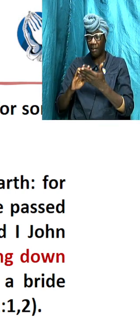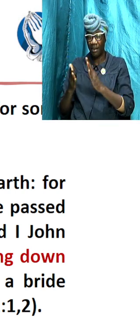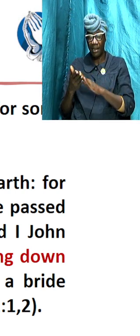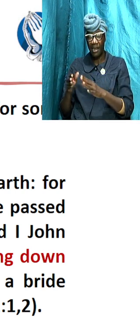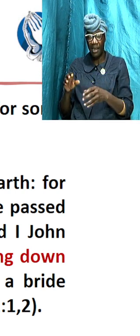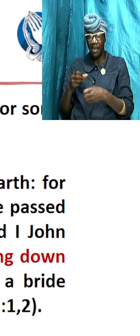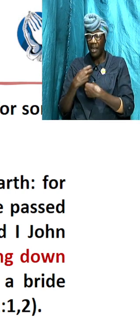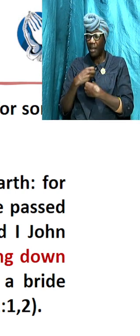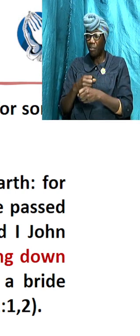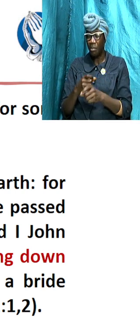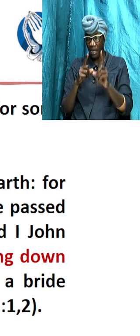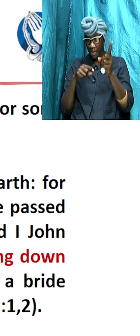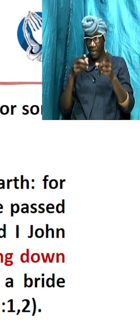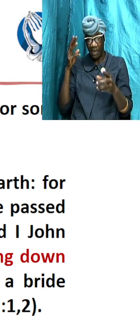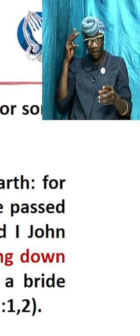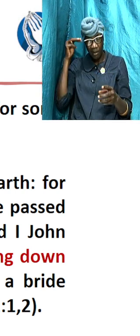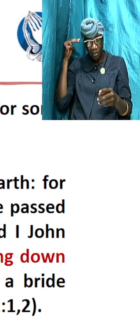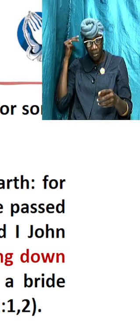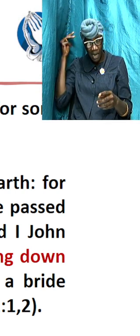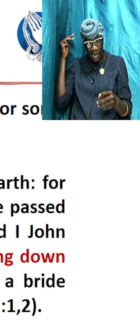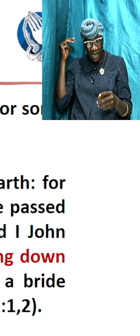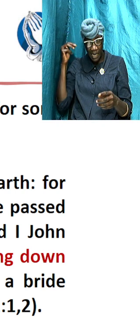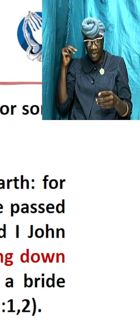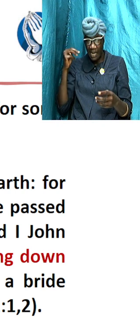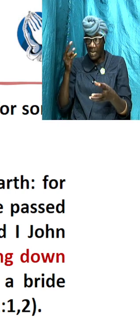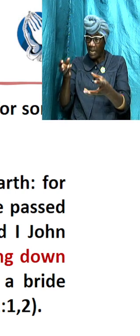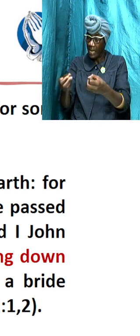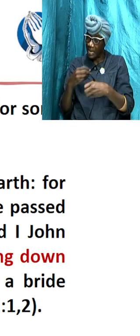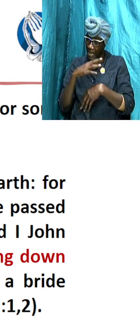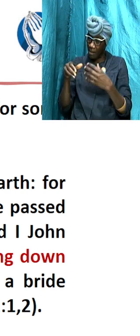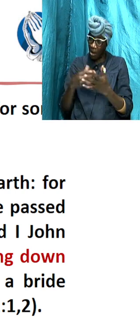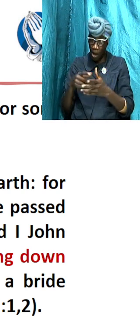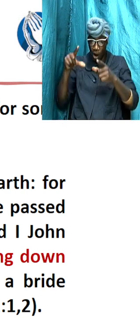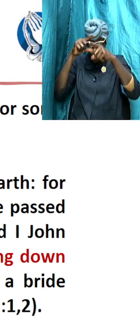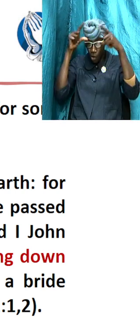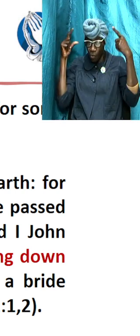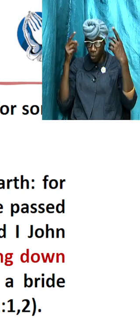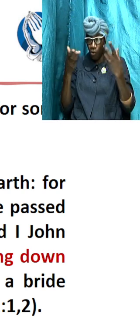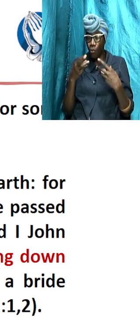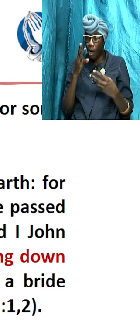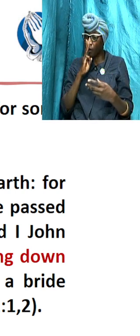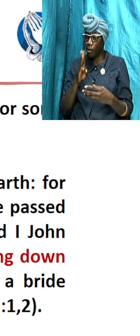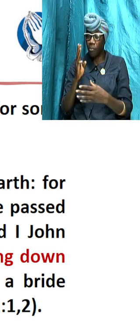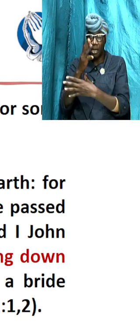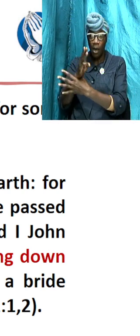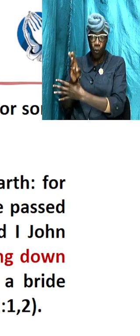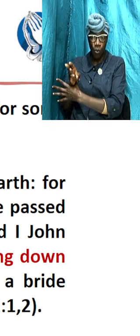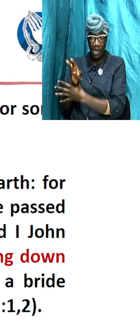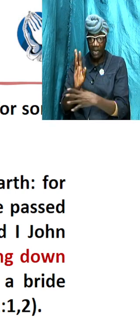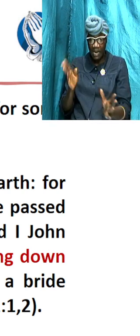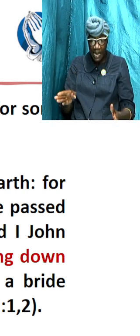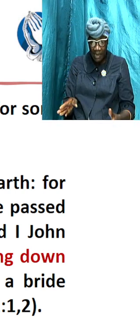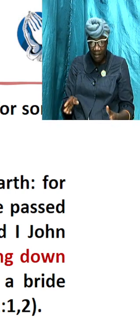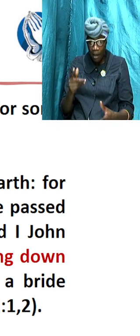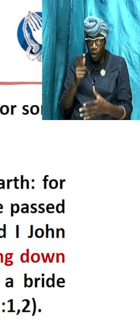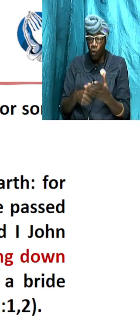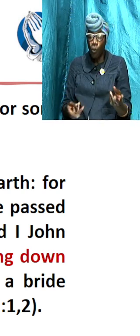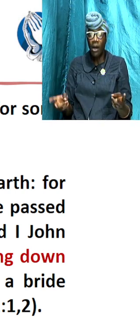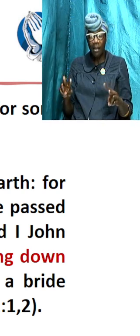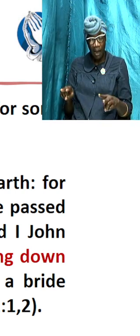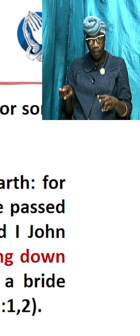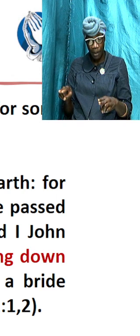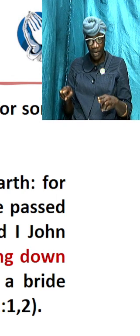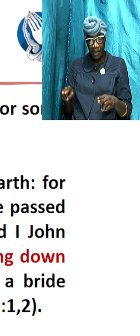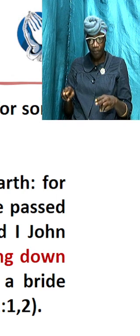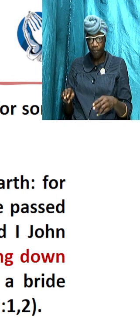mind, apart from getting all this crown, I want to be a witness of what is going to take in place. According to the scripture earlier, which